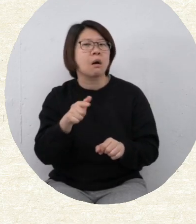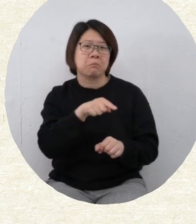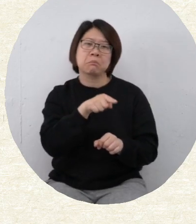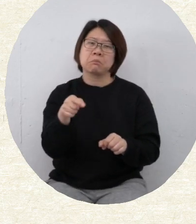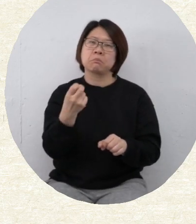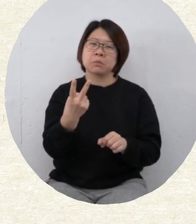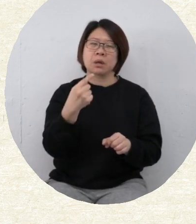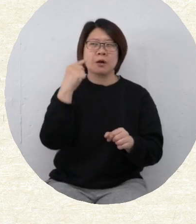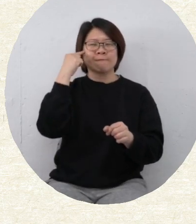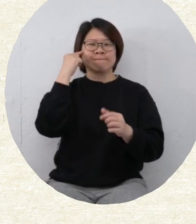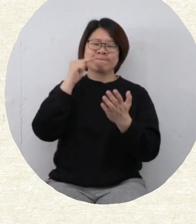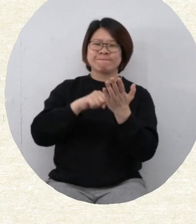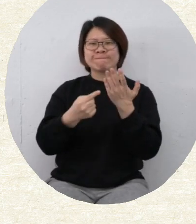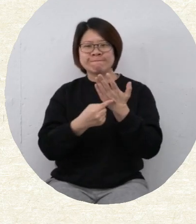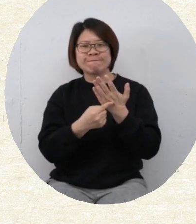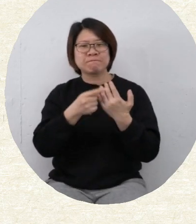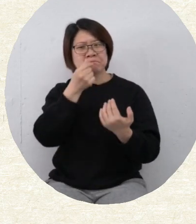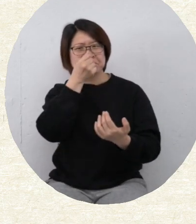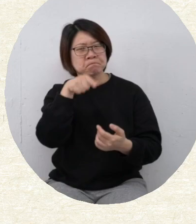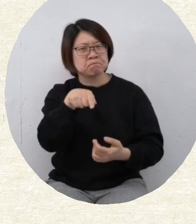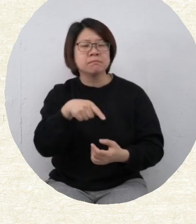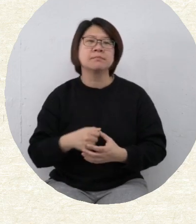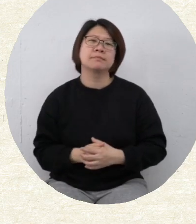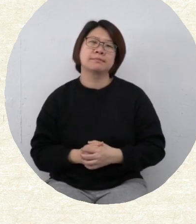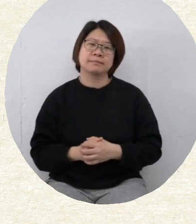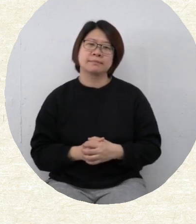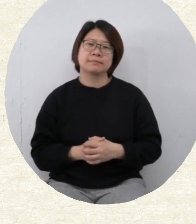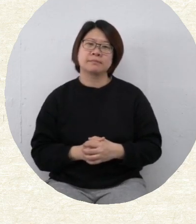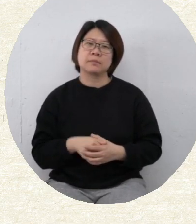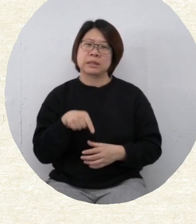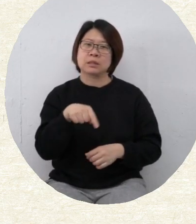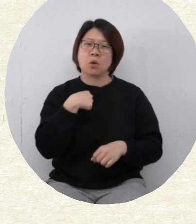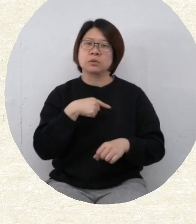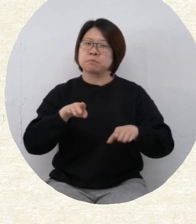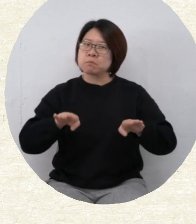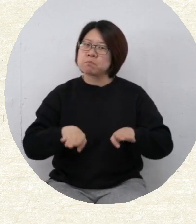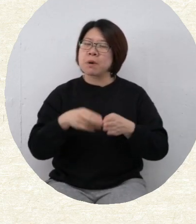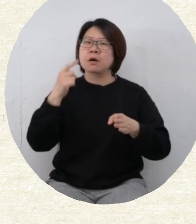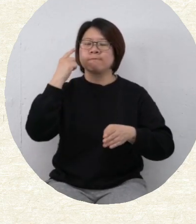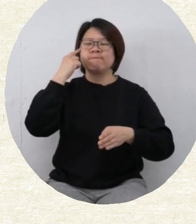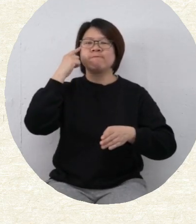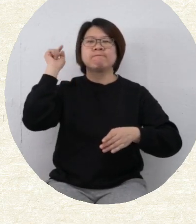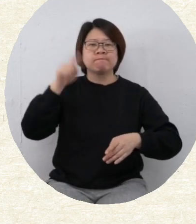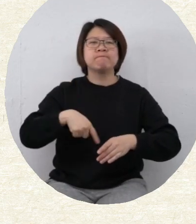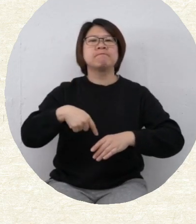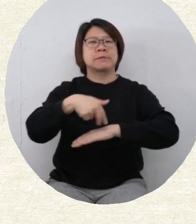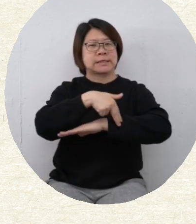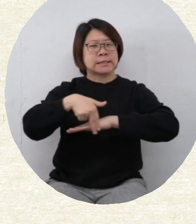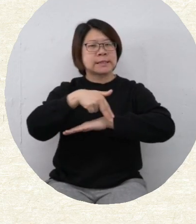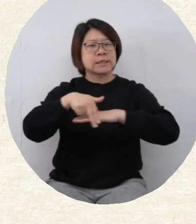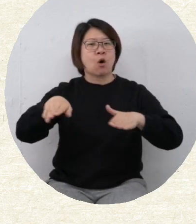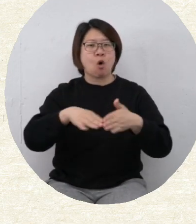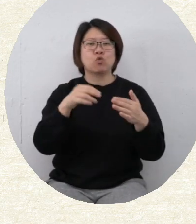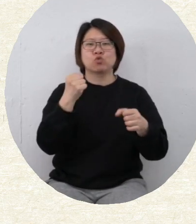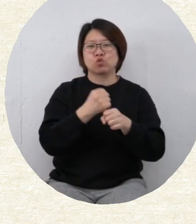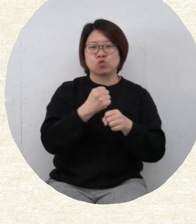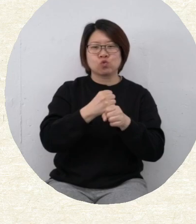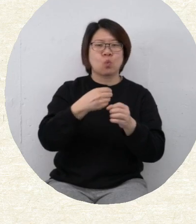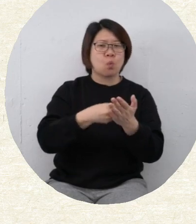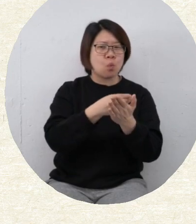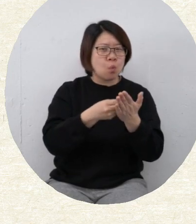That really made sense to me, to explore that idea of that contradicting sense of